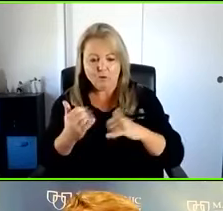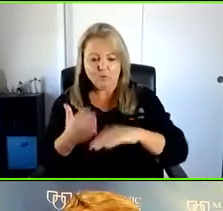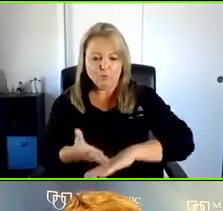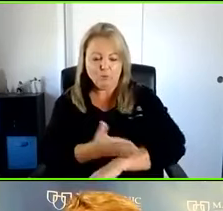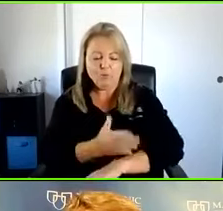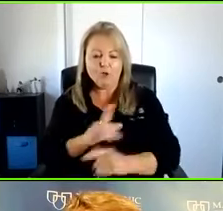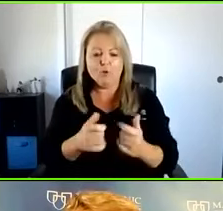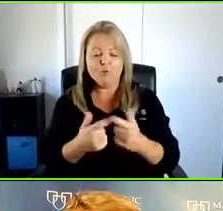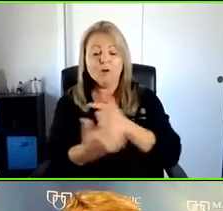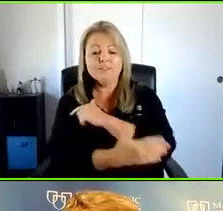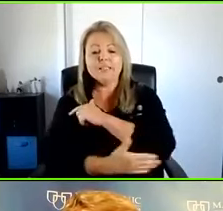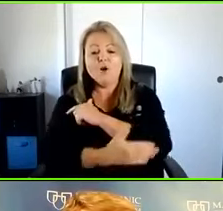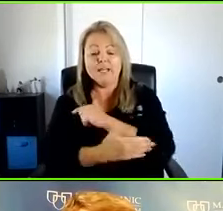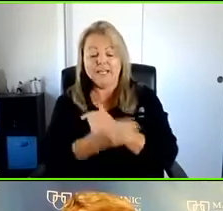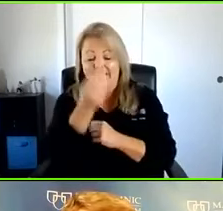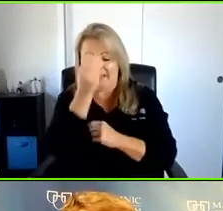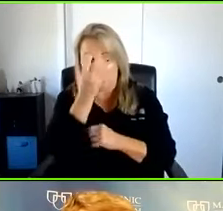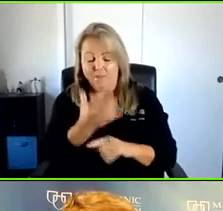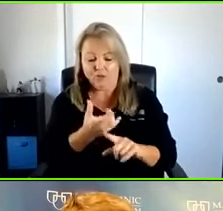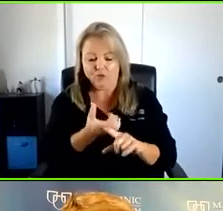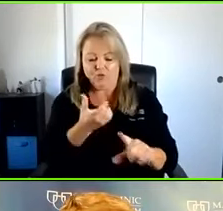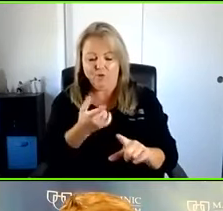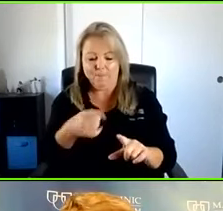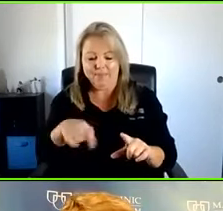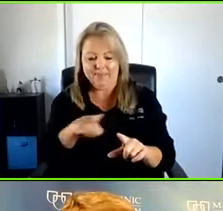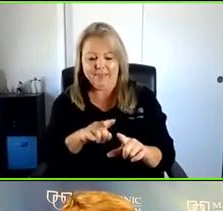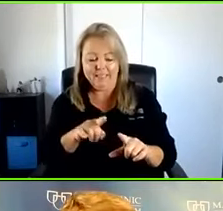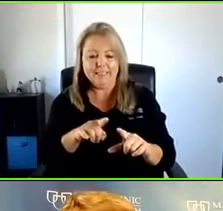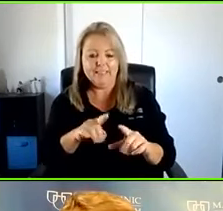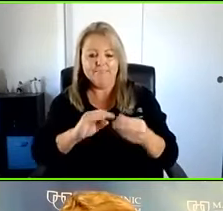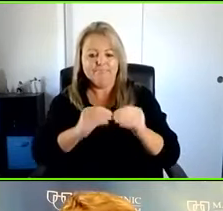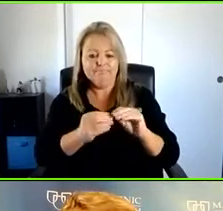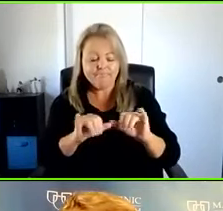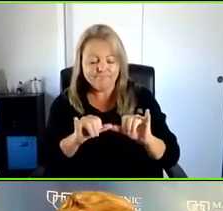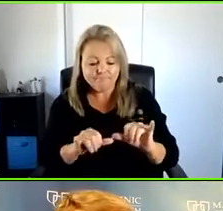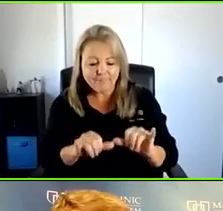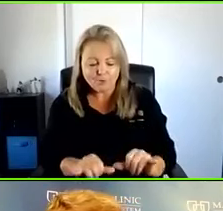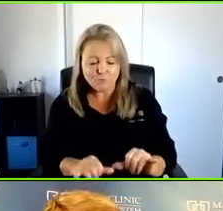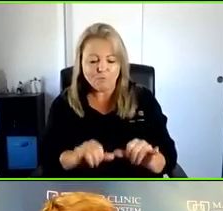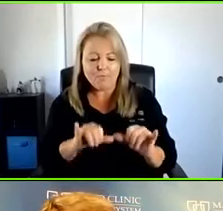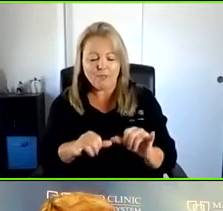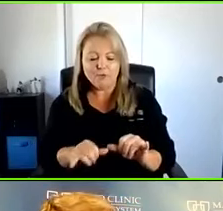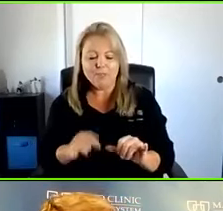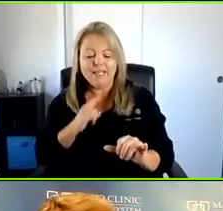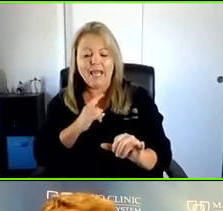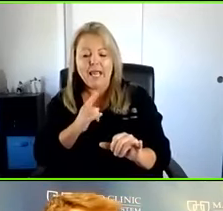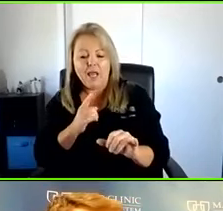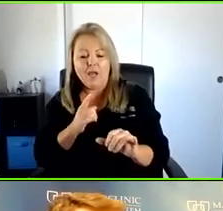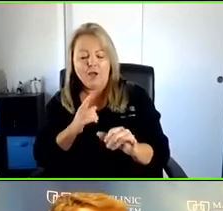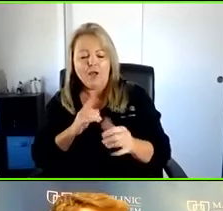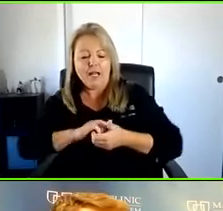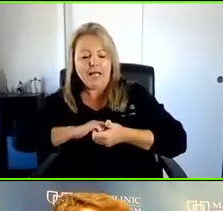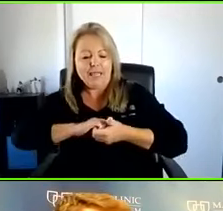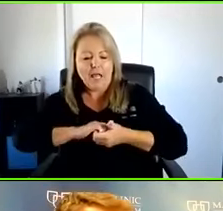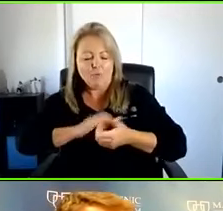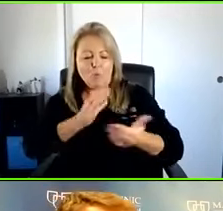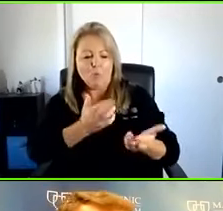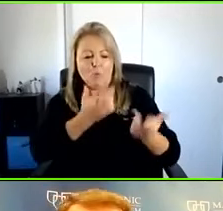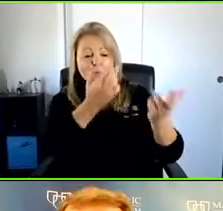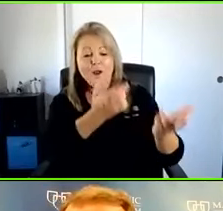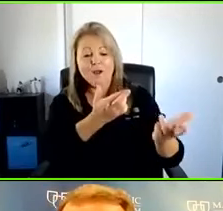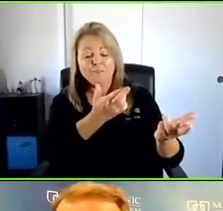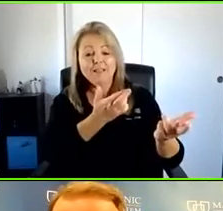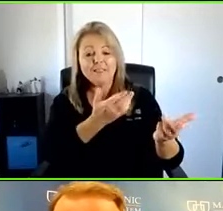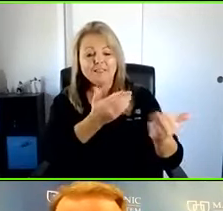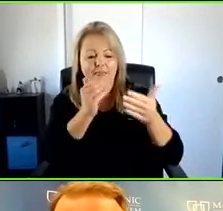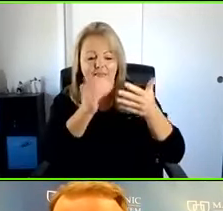Given the information from these metrics for La Crosse County, the Cooley COVID-19 Collaborative recommends the following to assure a